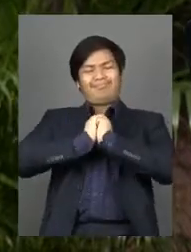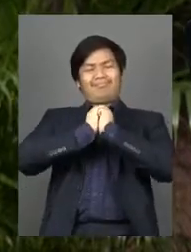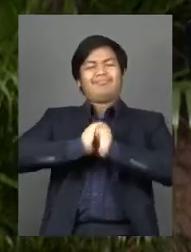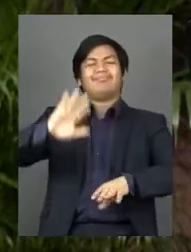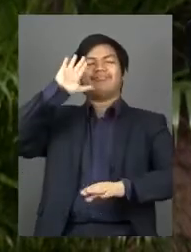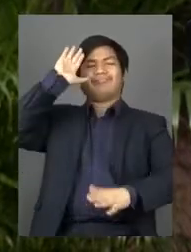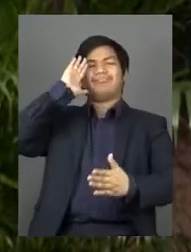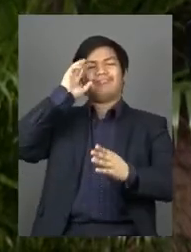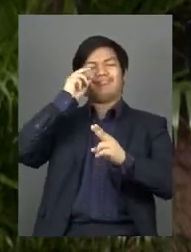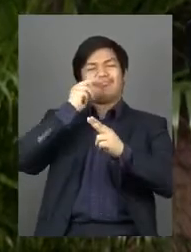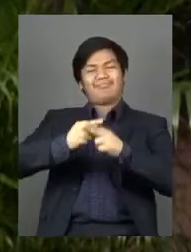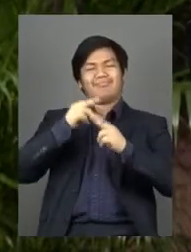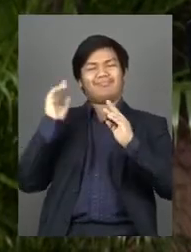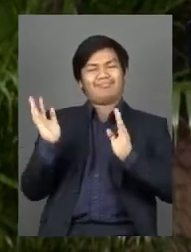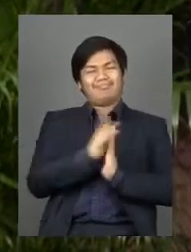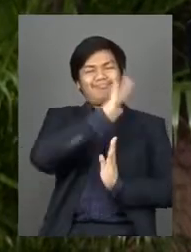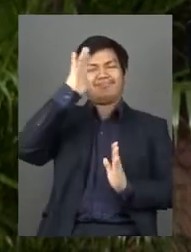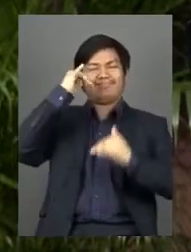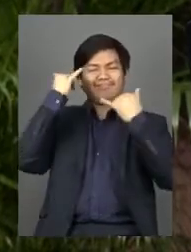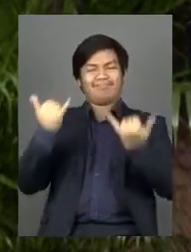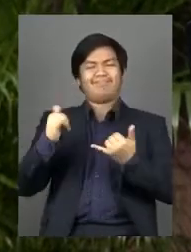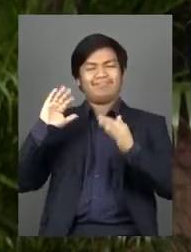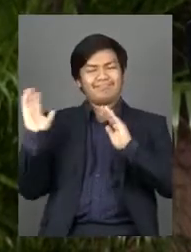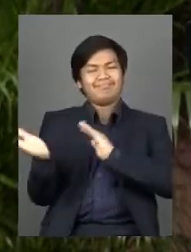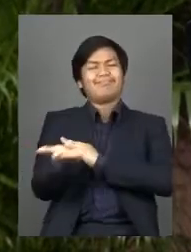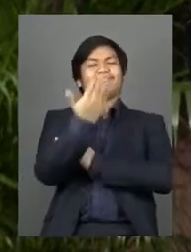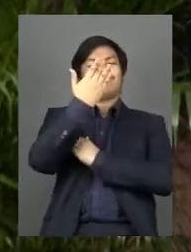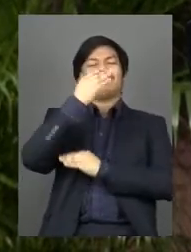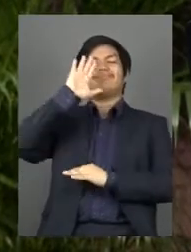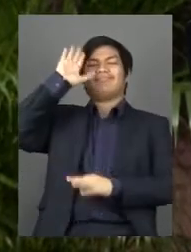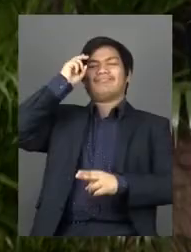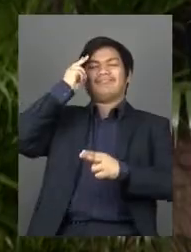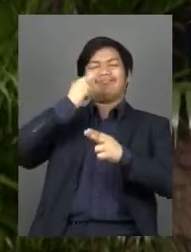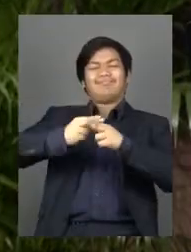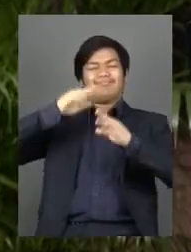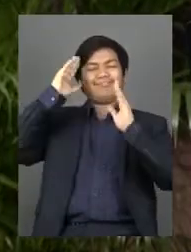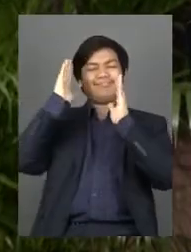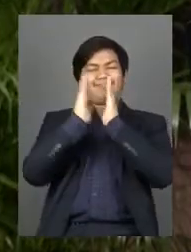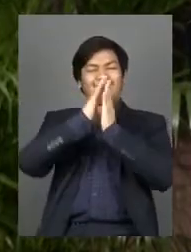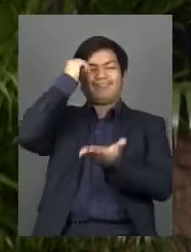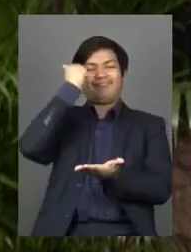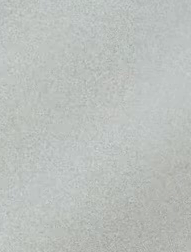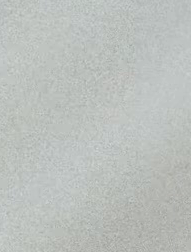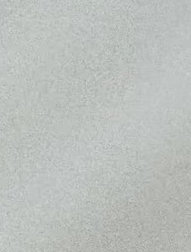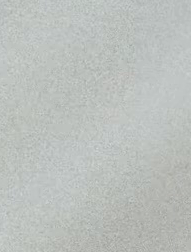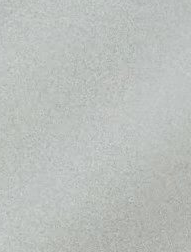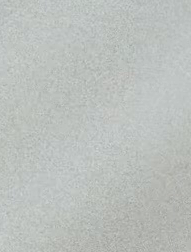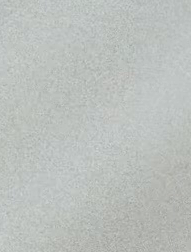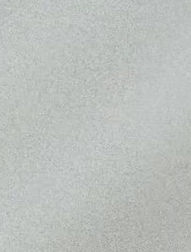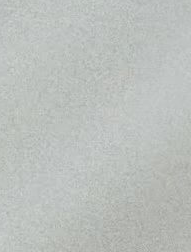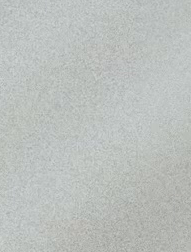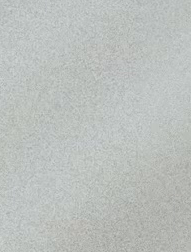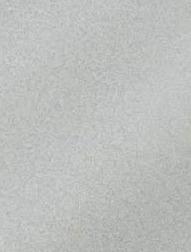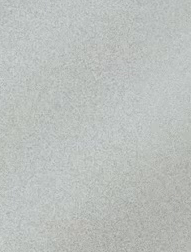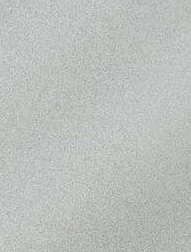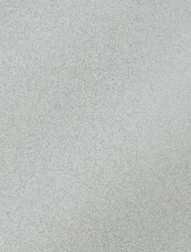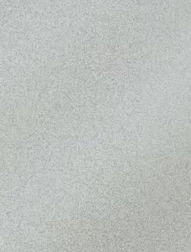Your name be glorified this morning. In Your name we pray, amen and amen.